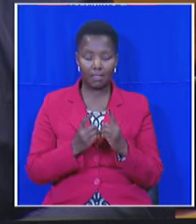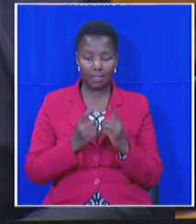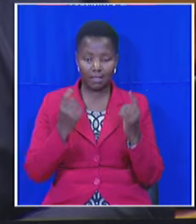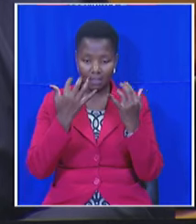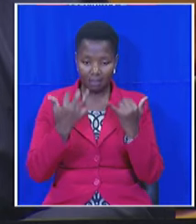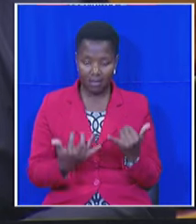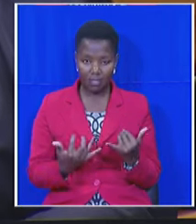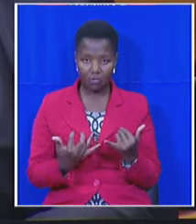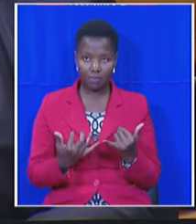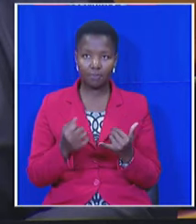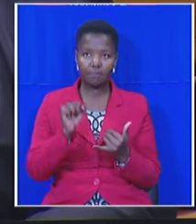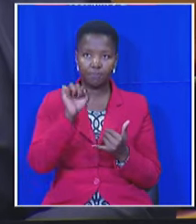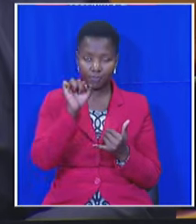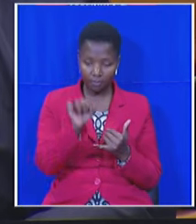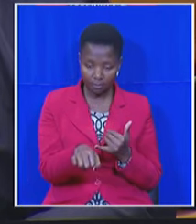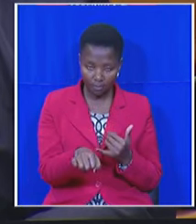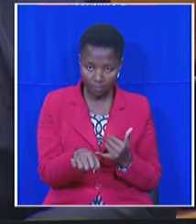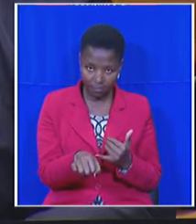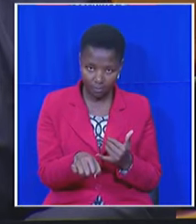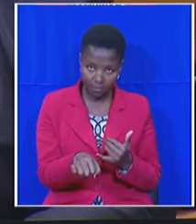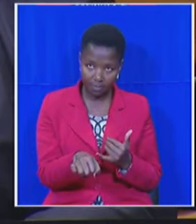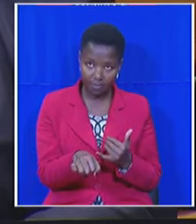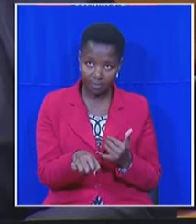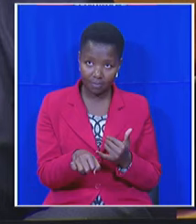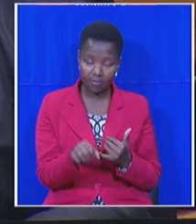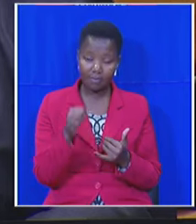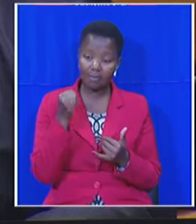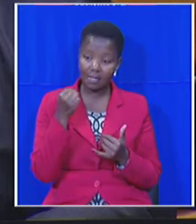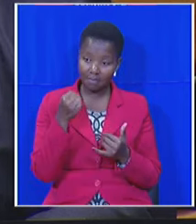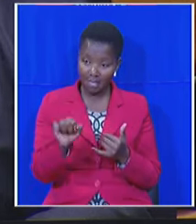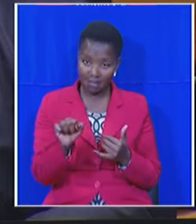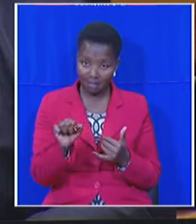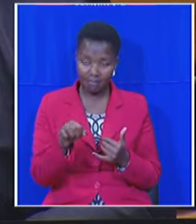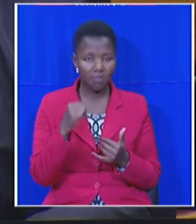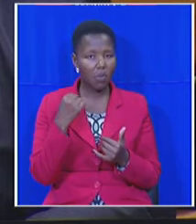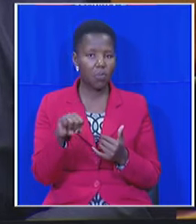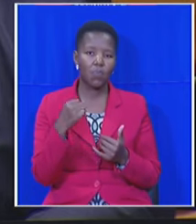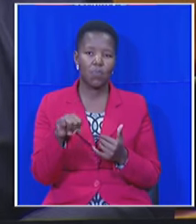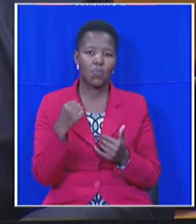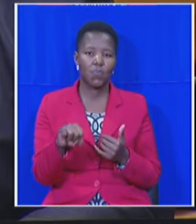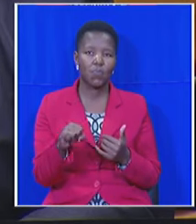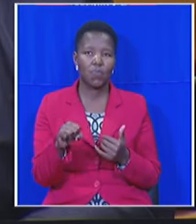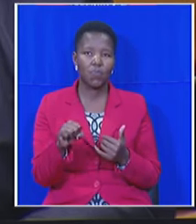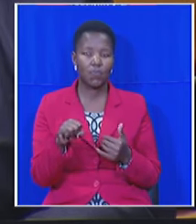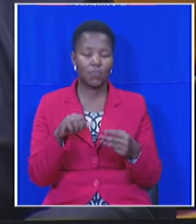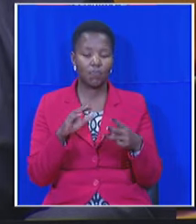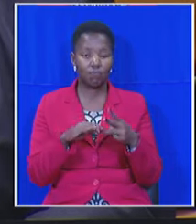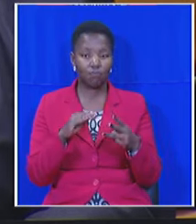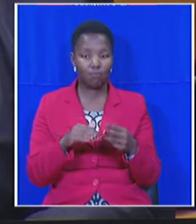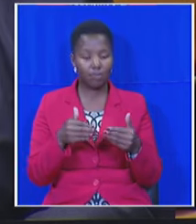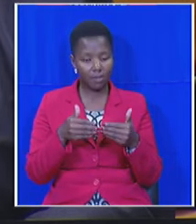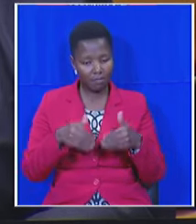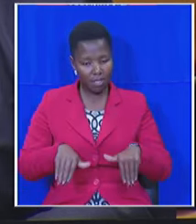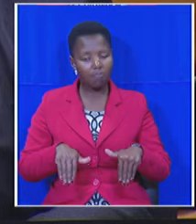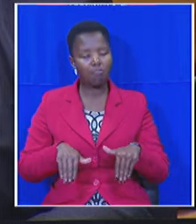being agreed to should press the yes button, and those against should press the no button, and those wishing